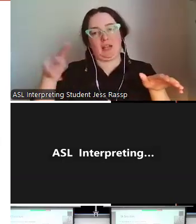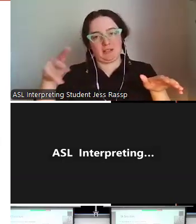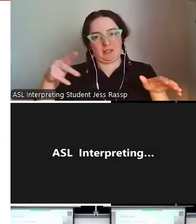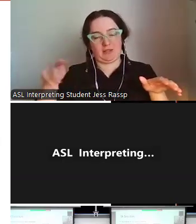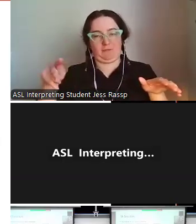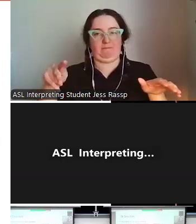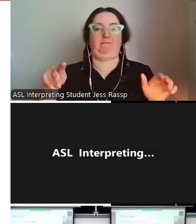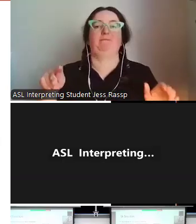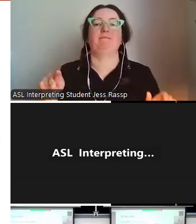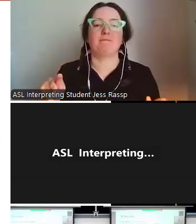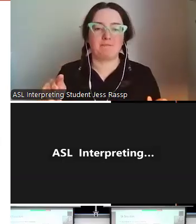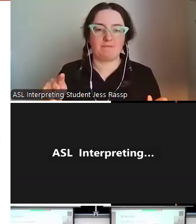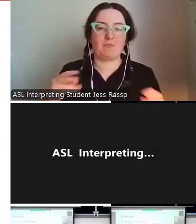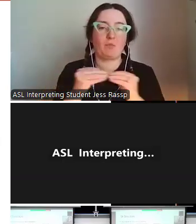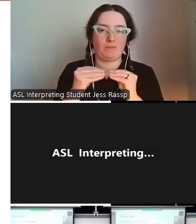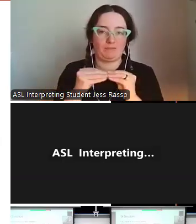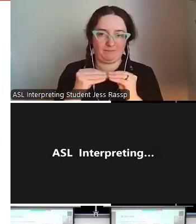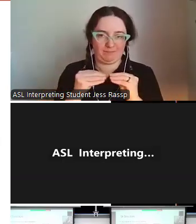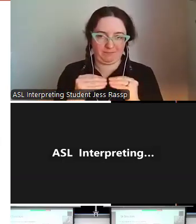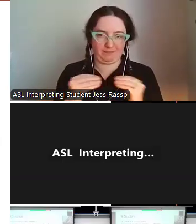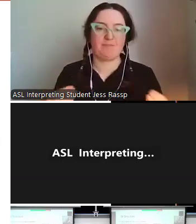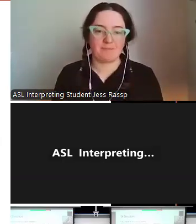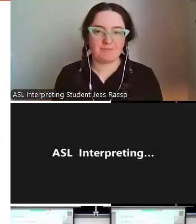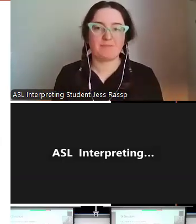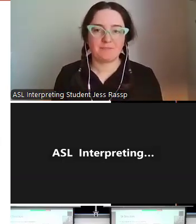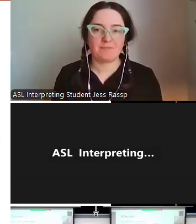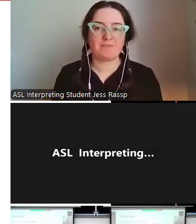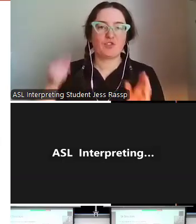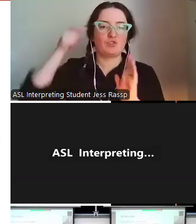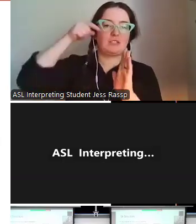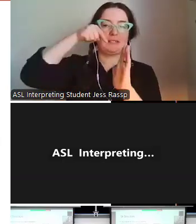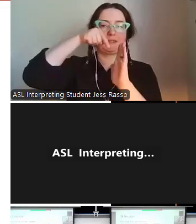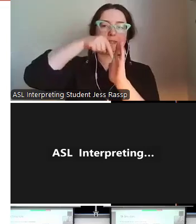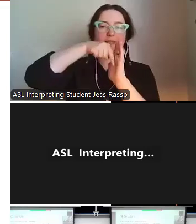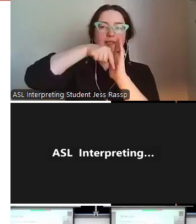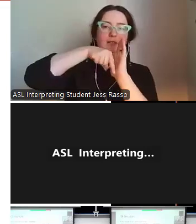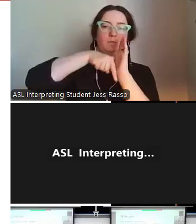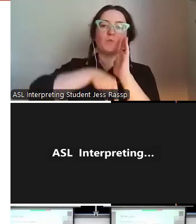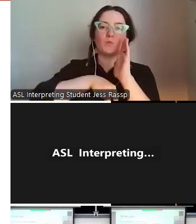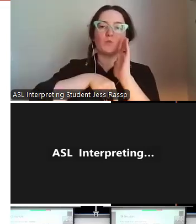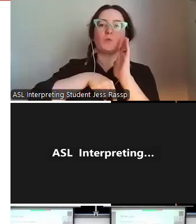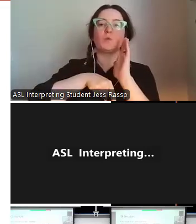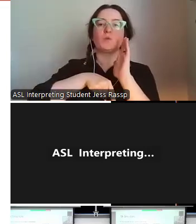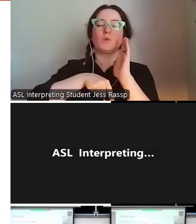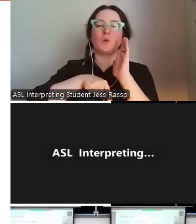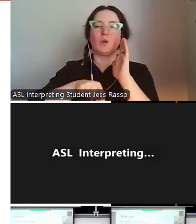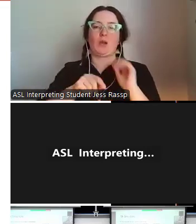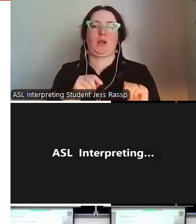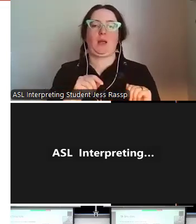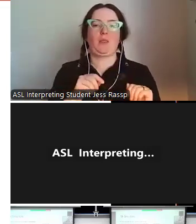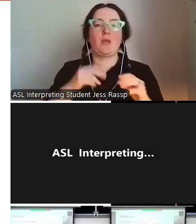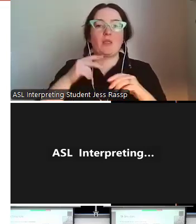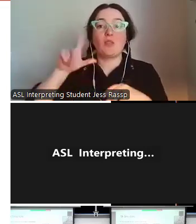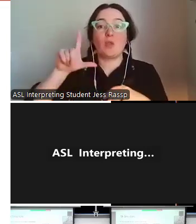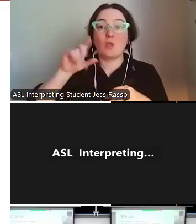it deeper and will essentially shut off that loop, right? That loop of